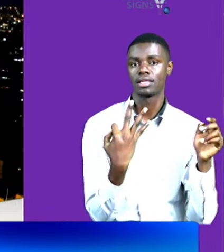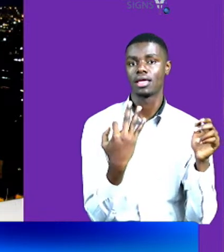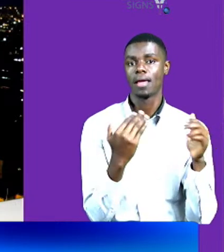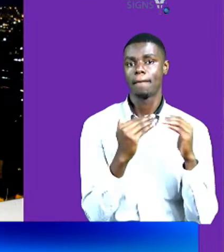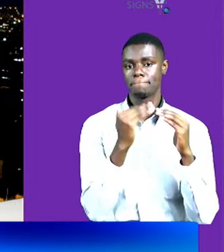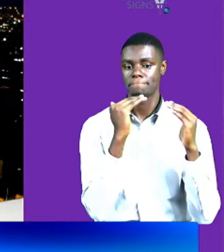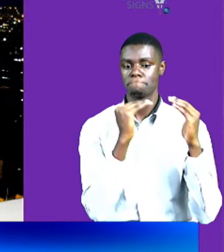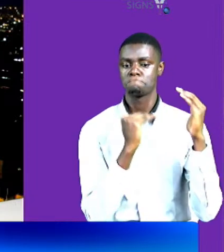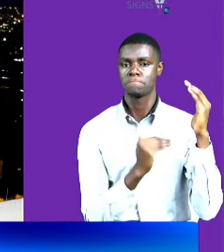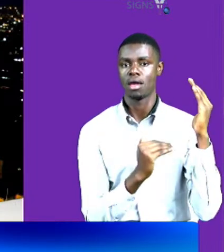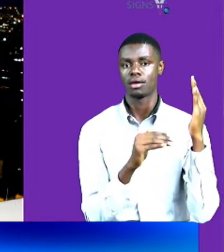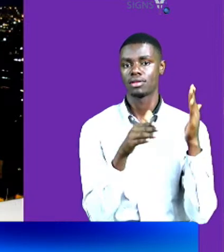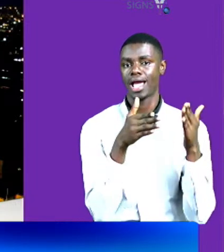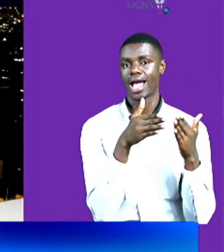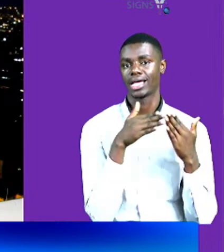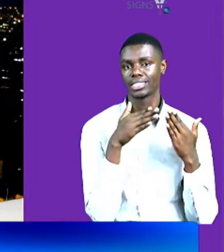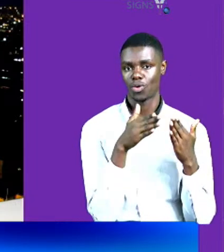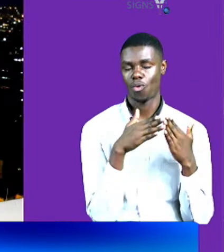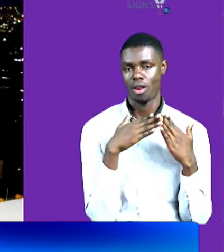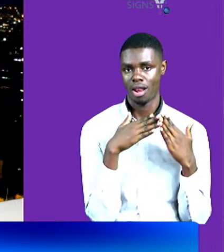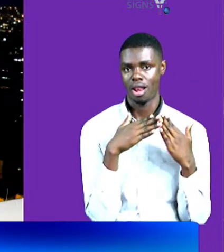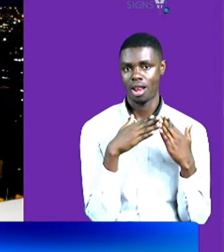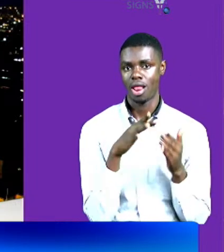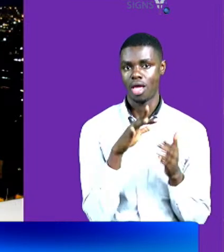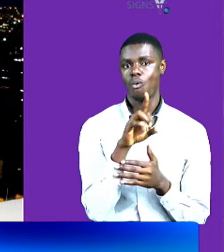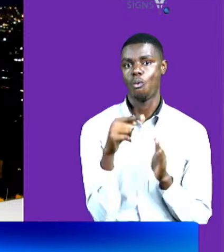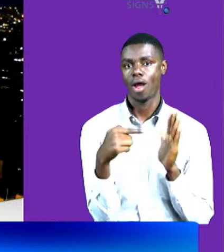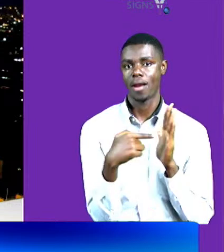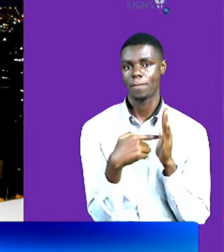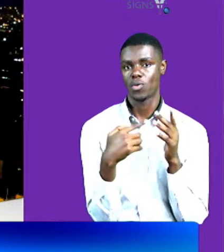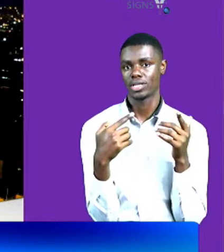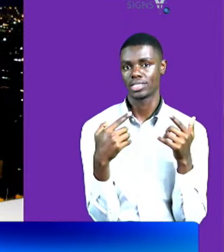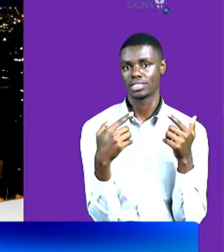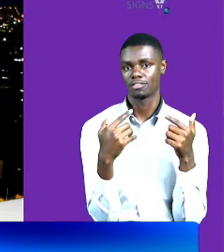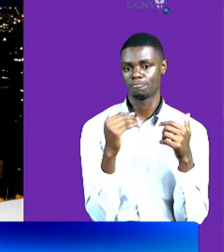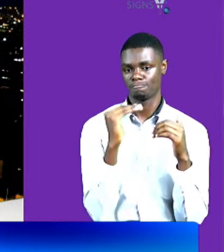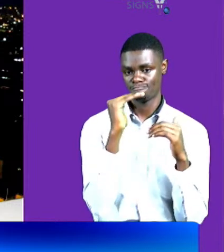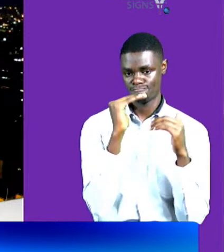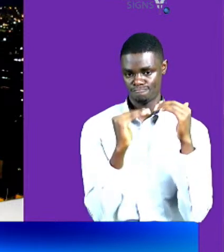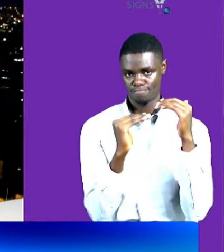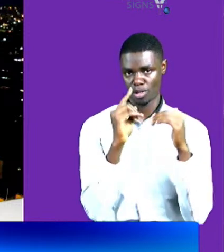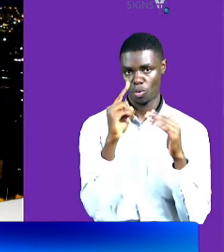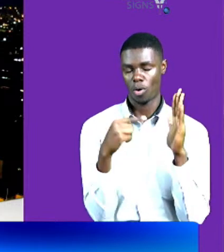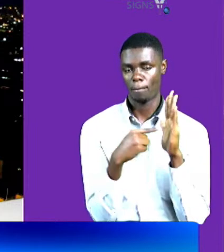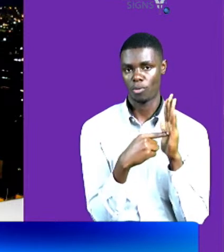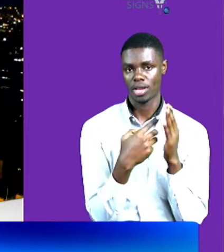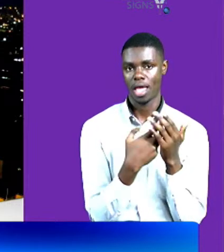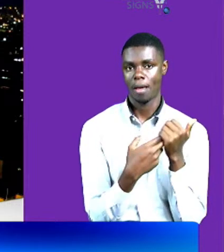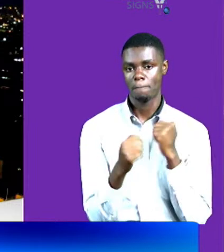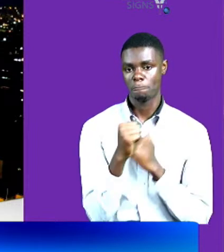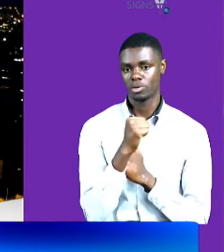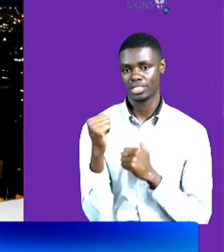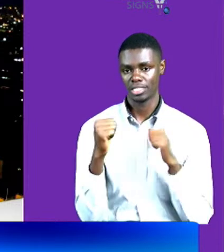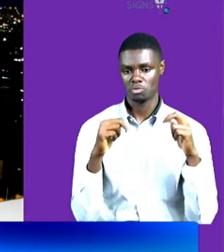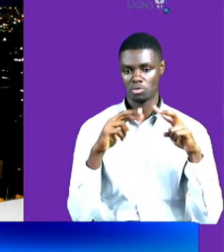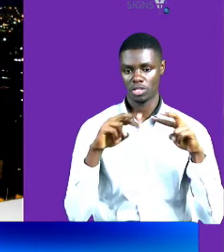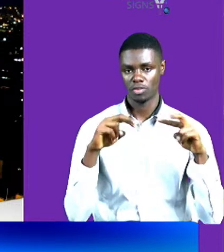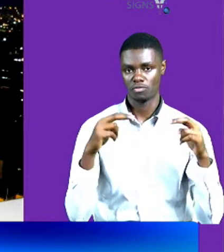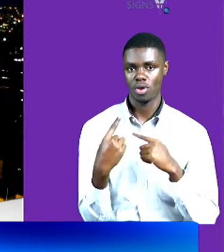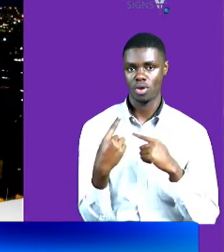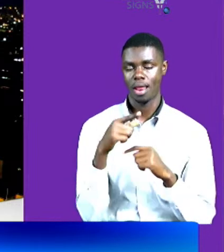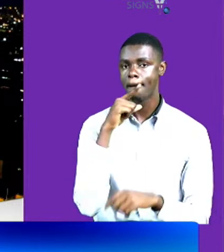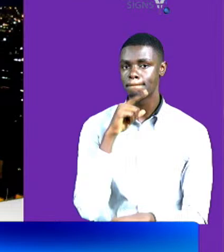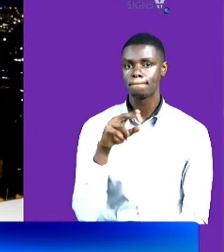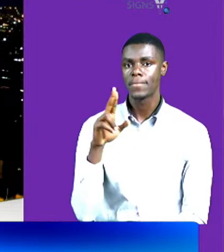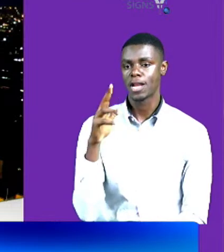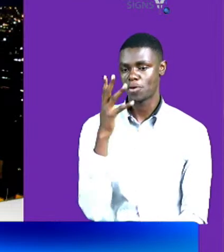leaders Arsenal, with just 1 point separating them. Then both sides are seeking a win after